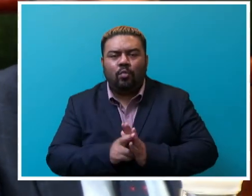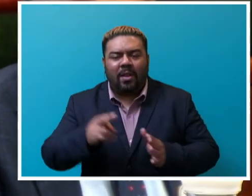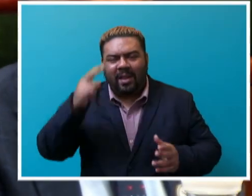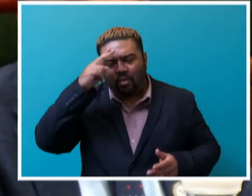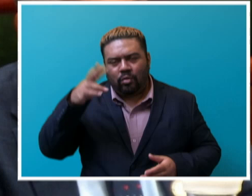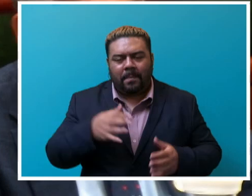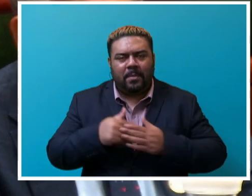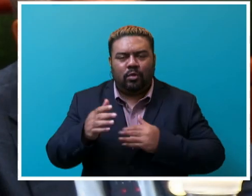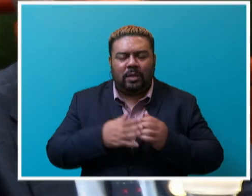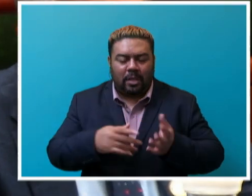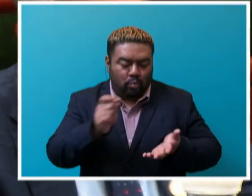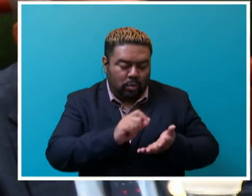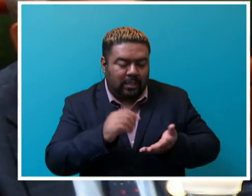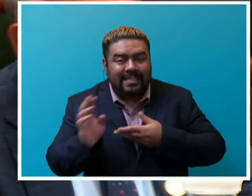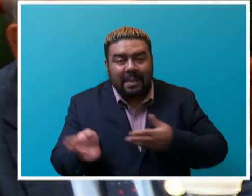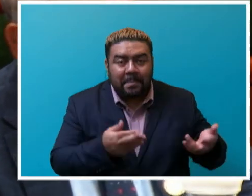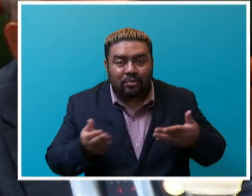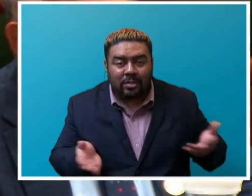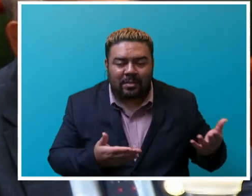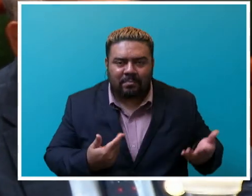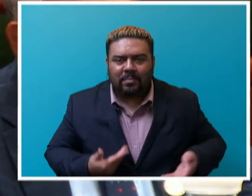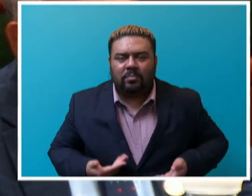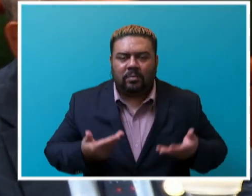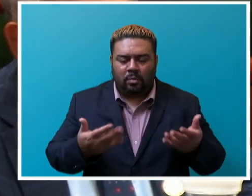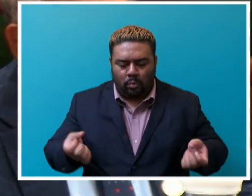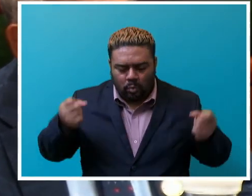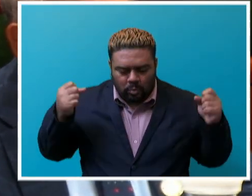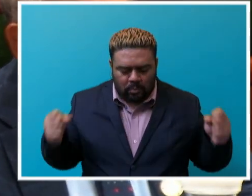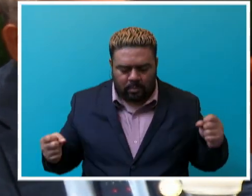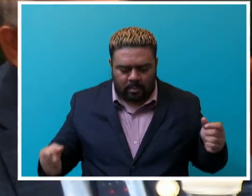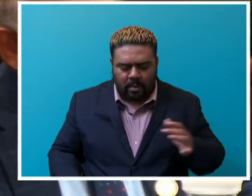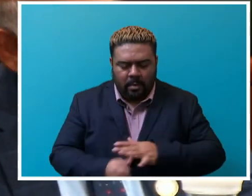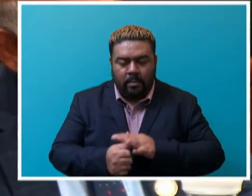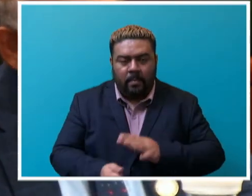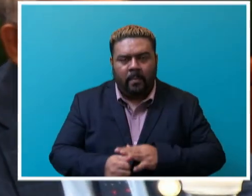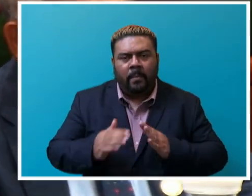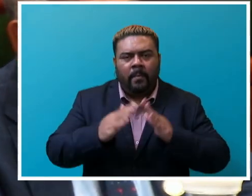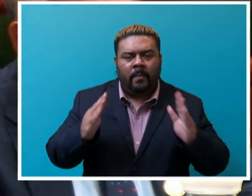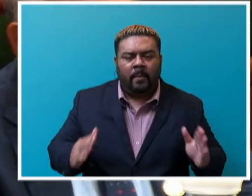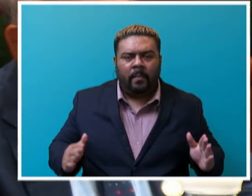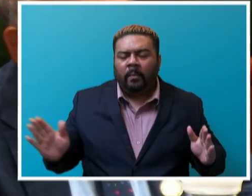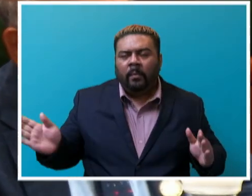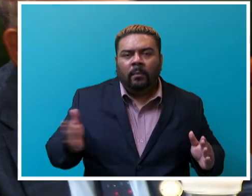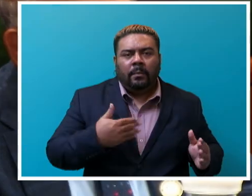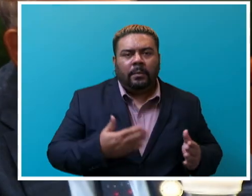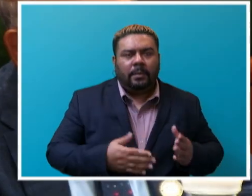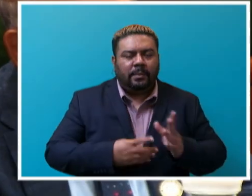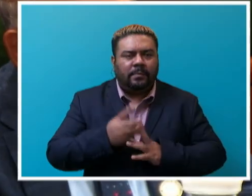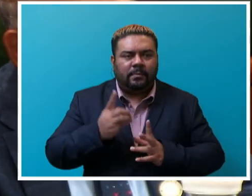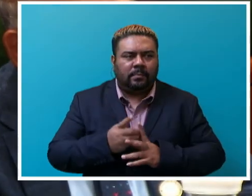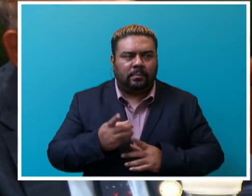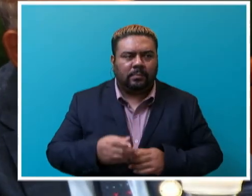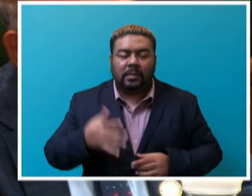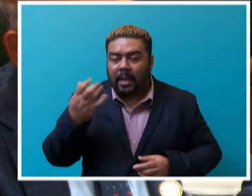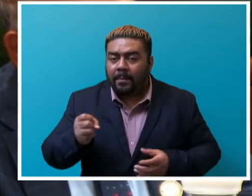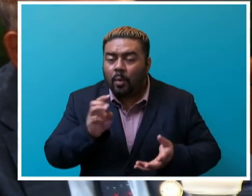and written submissions have been provided to solidify the need to have accessible homes and inclusion in all building developments. There's